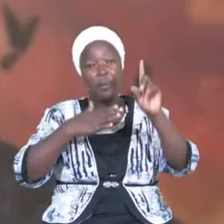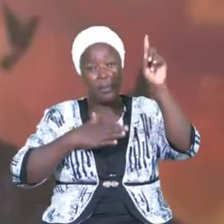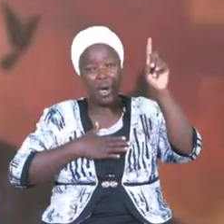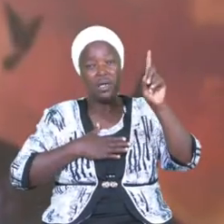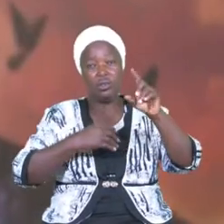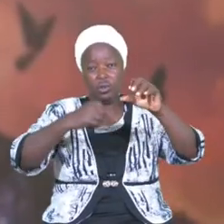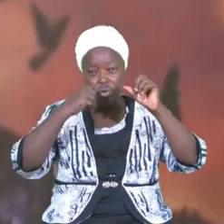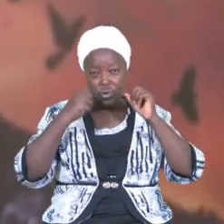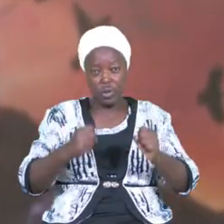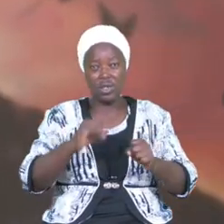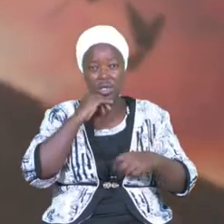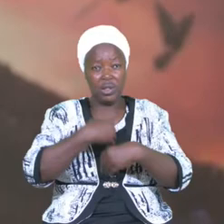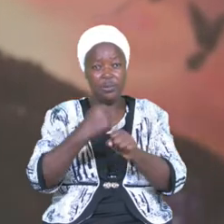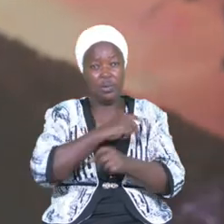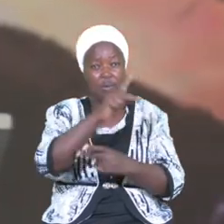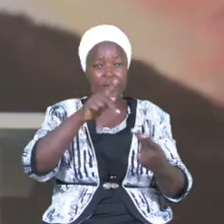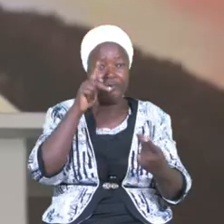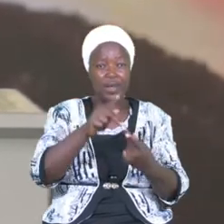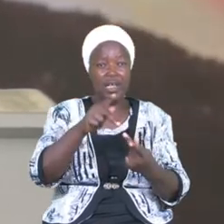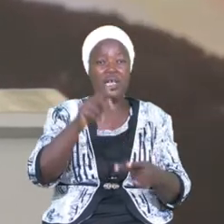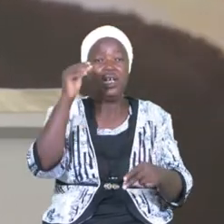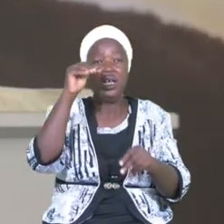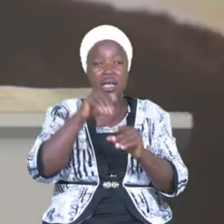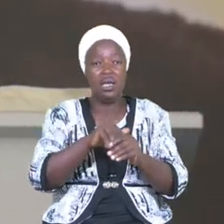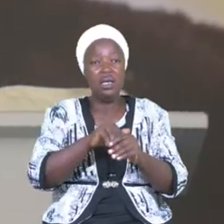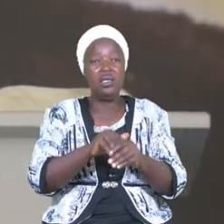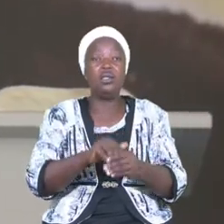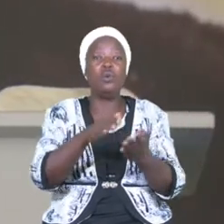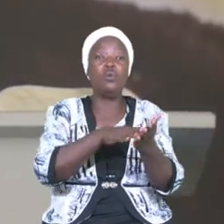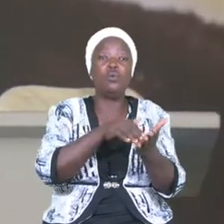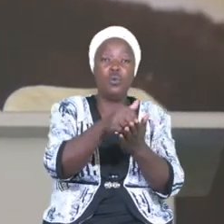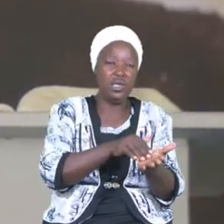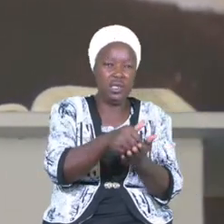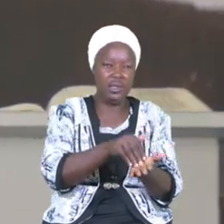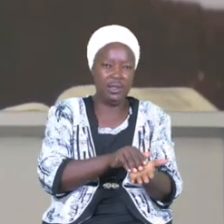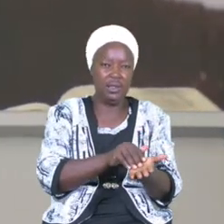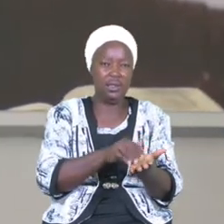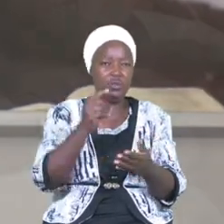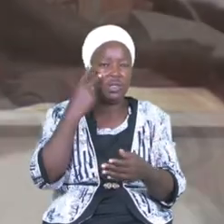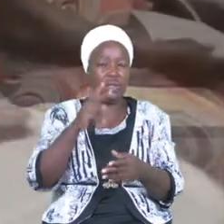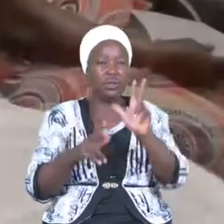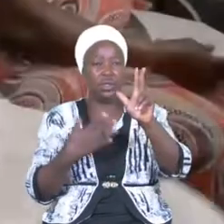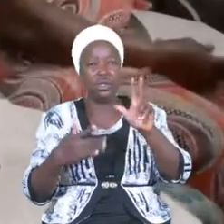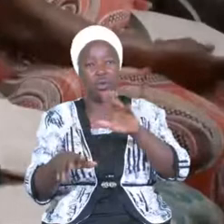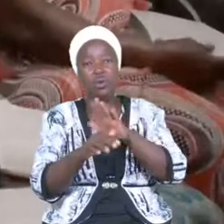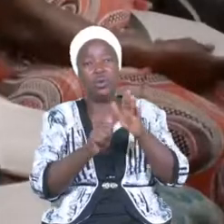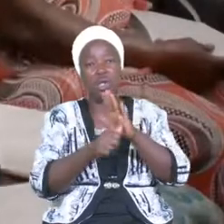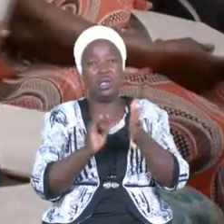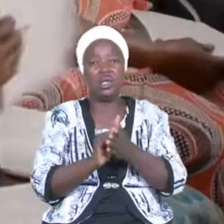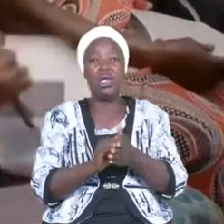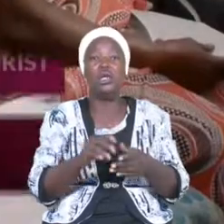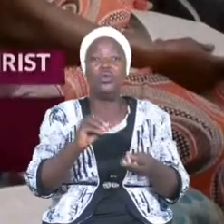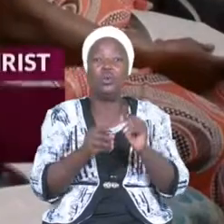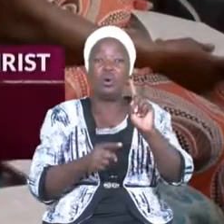is made perfect in weakness. Look at three things there. Number one, strengthening